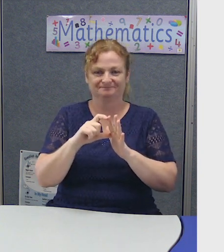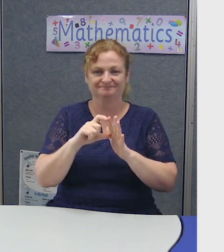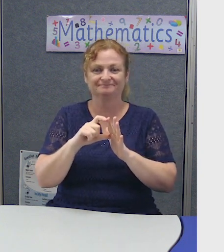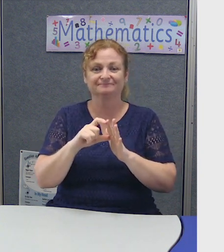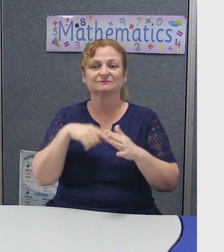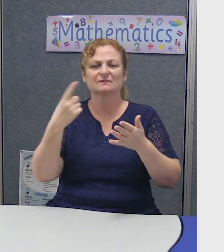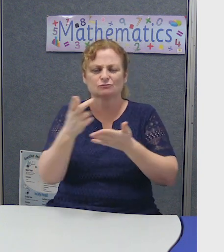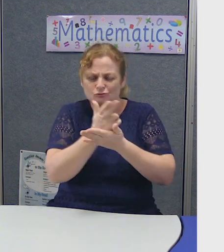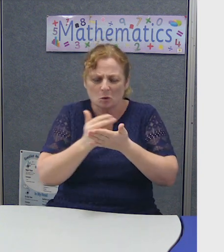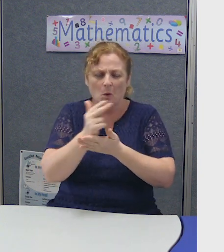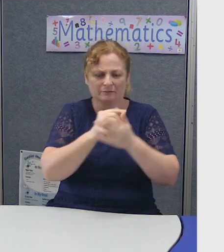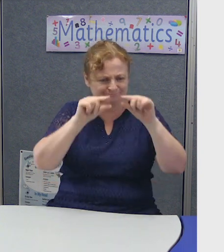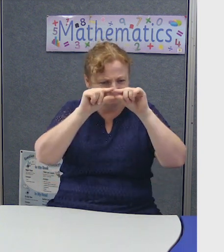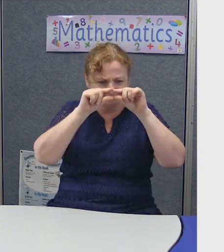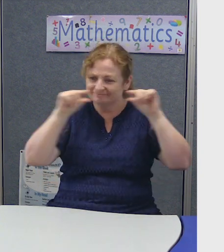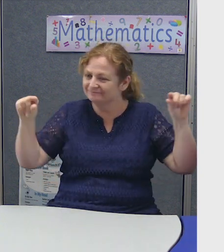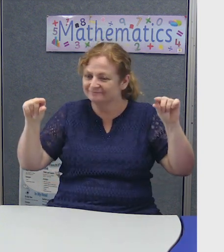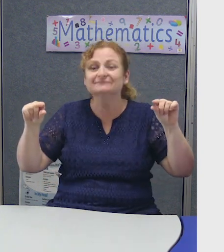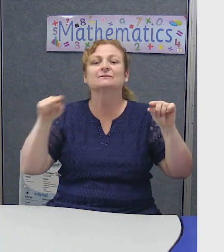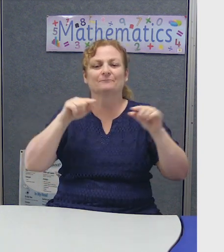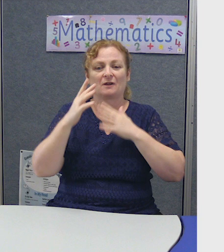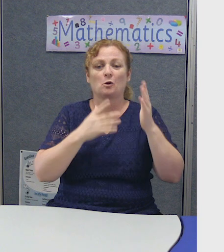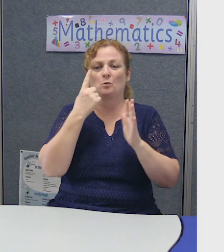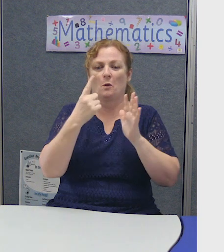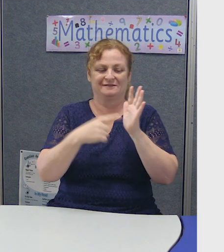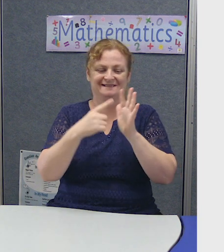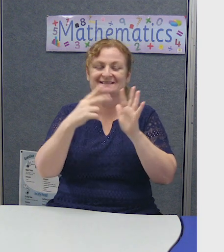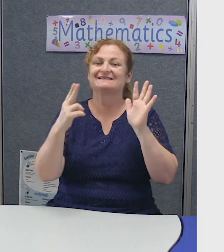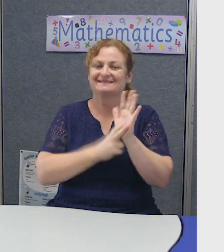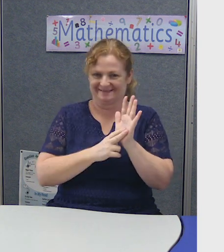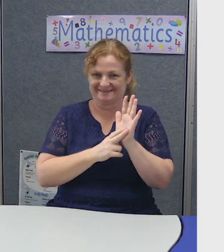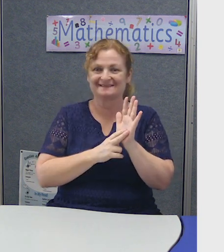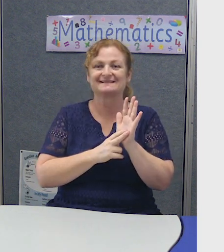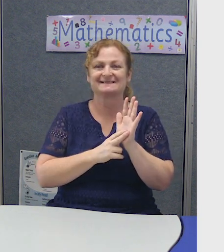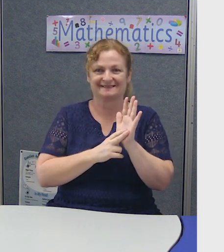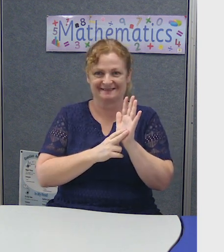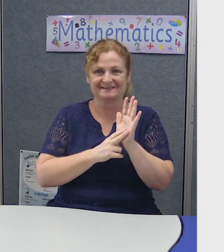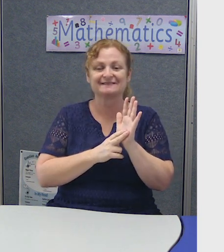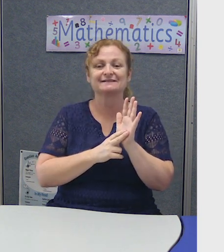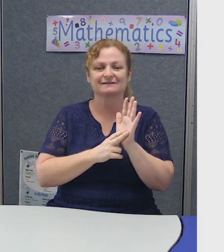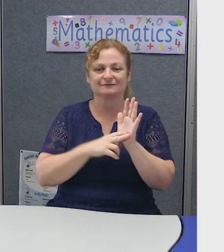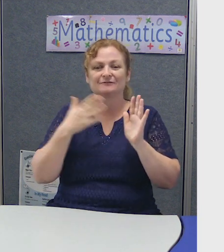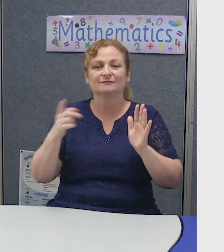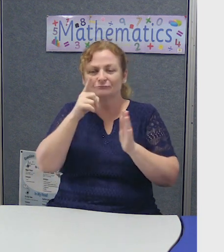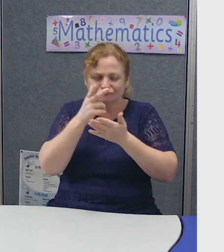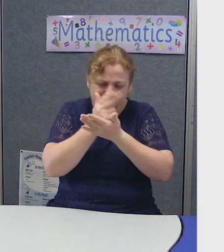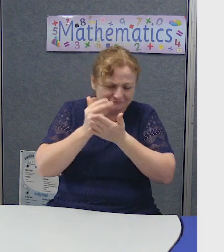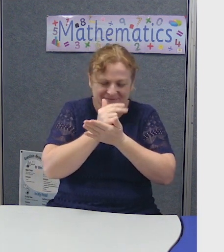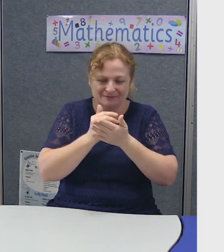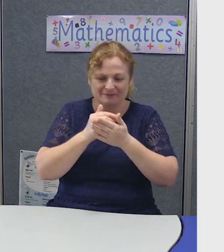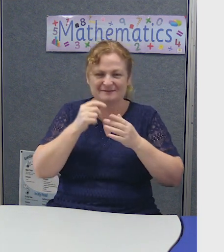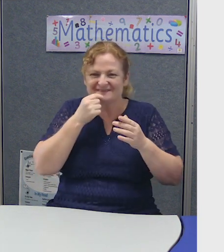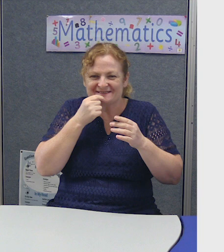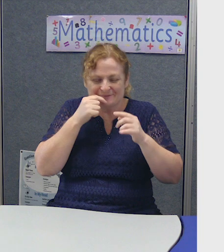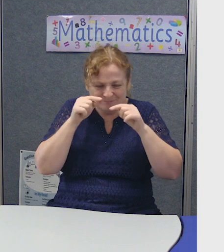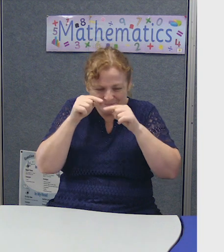Each drawing of a thin rectangle will represent 110. And each